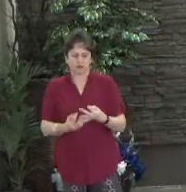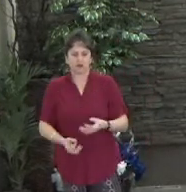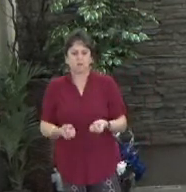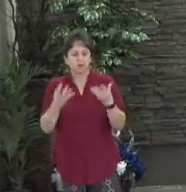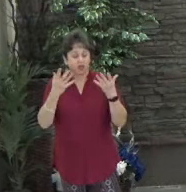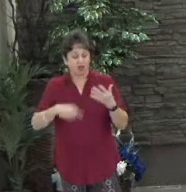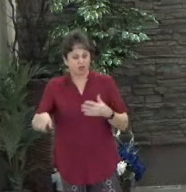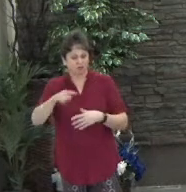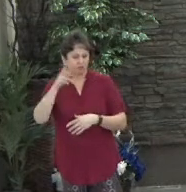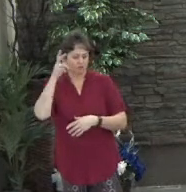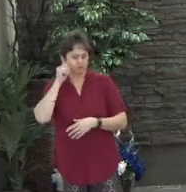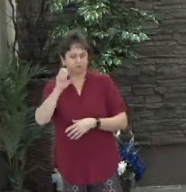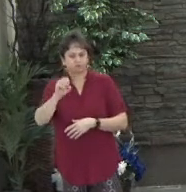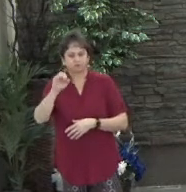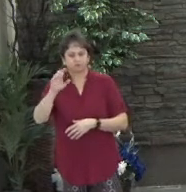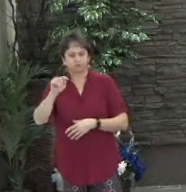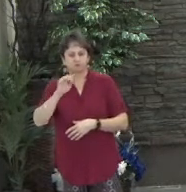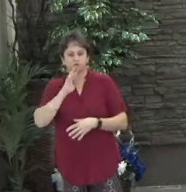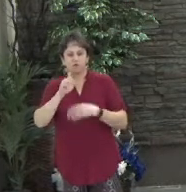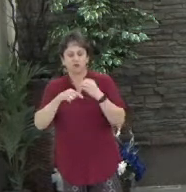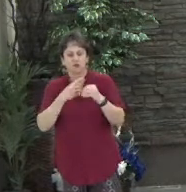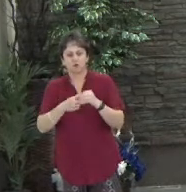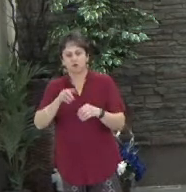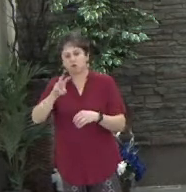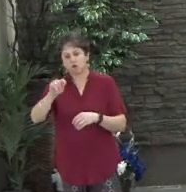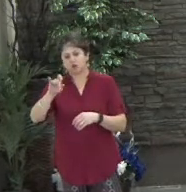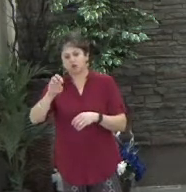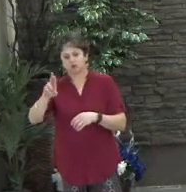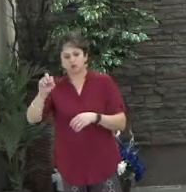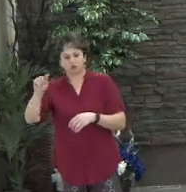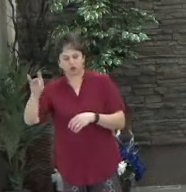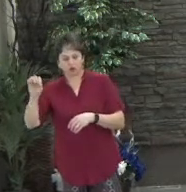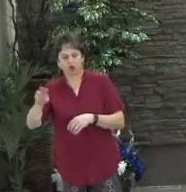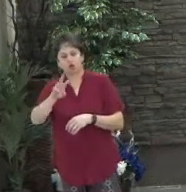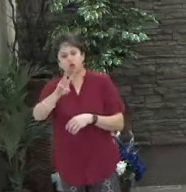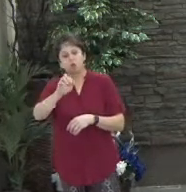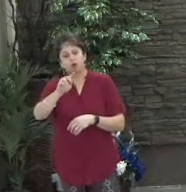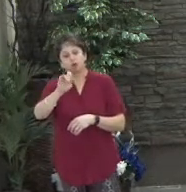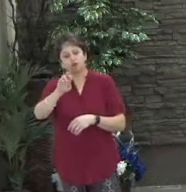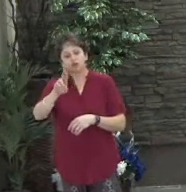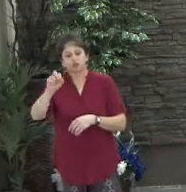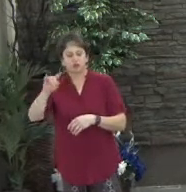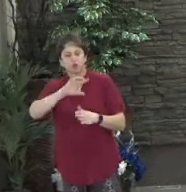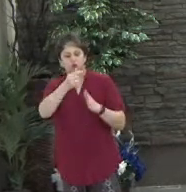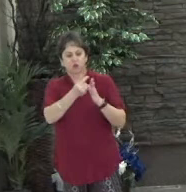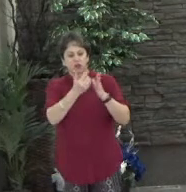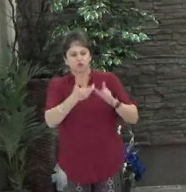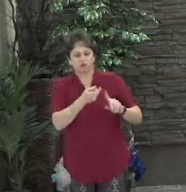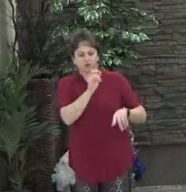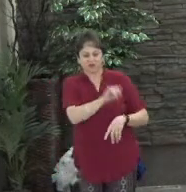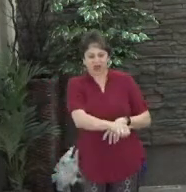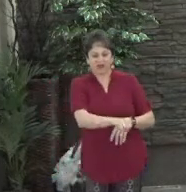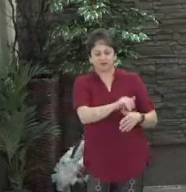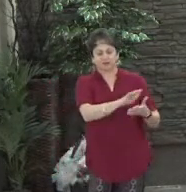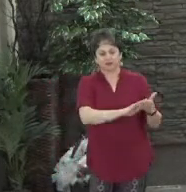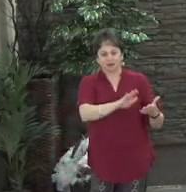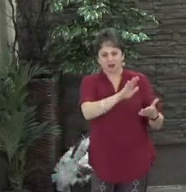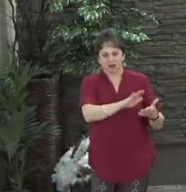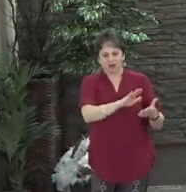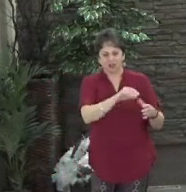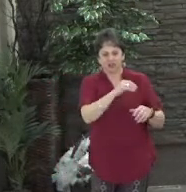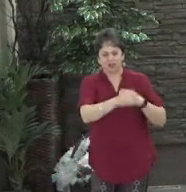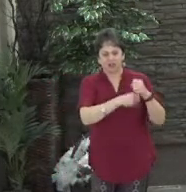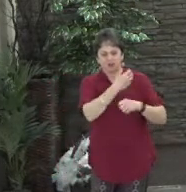Many of you have heard Scott talk about Walter Straker. Walter Straker was a graduate of Radville Christian College